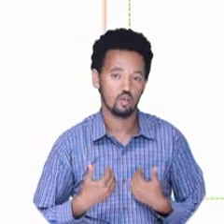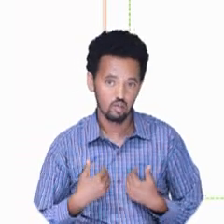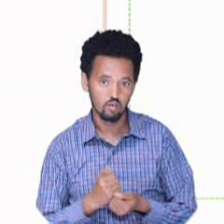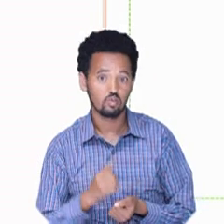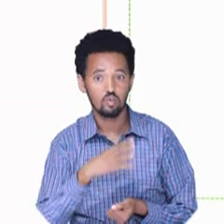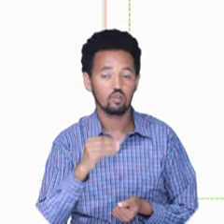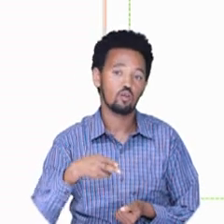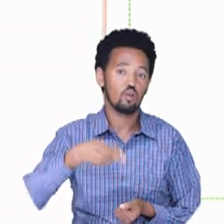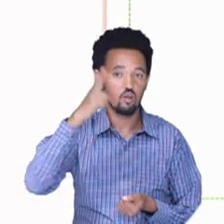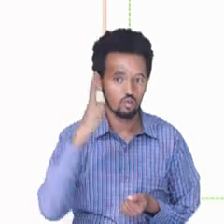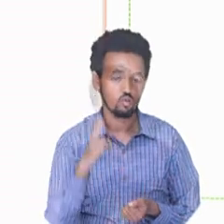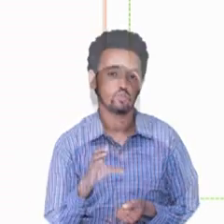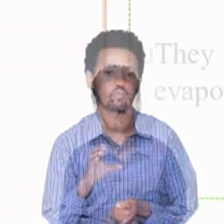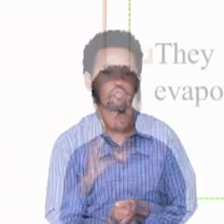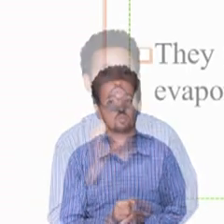lower course.